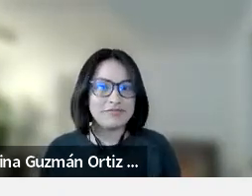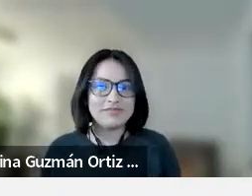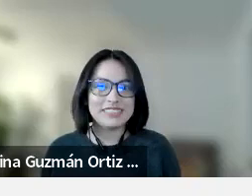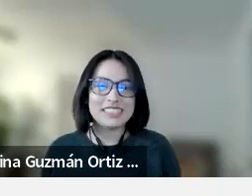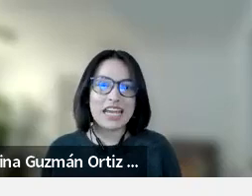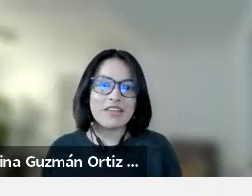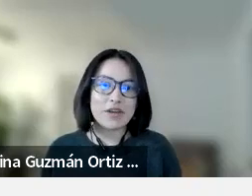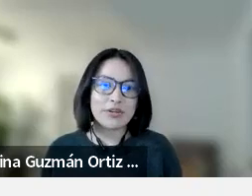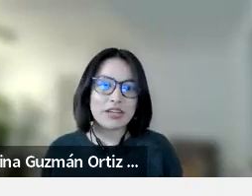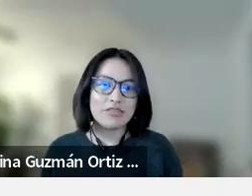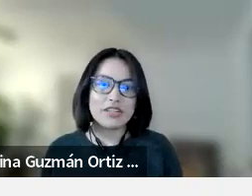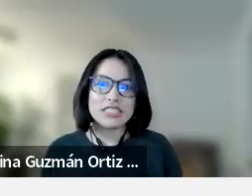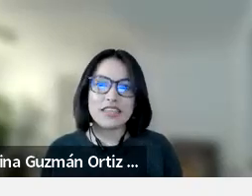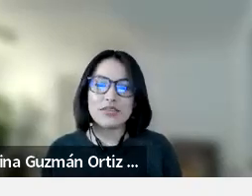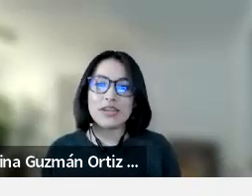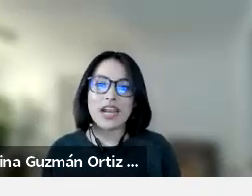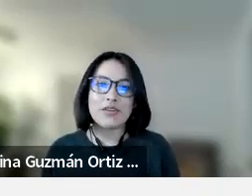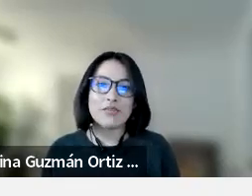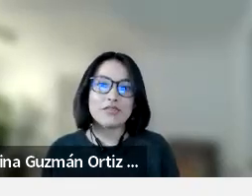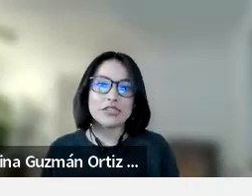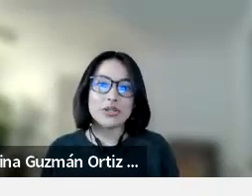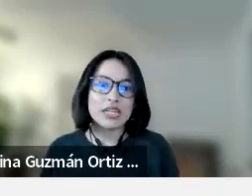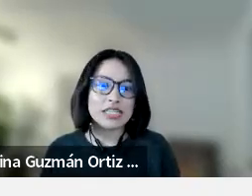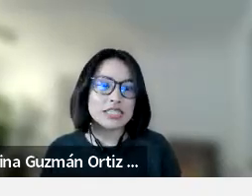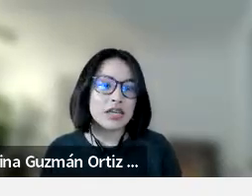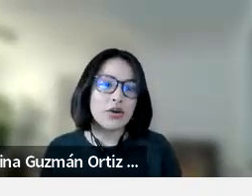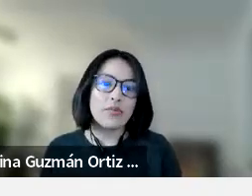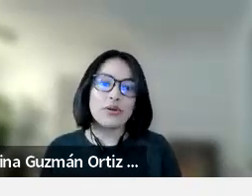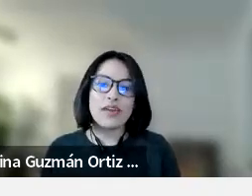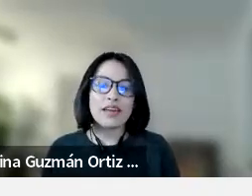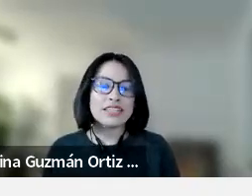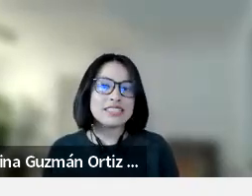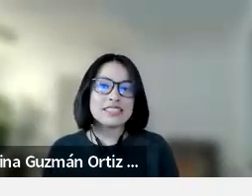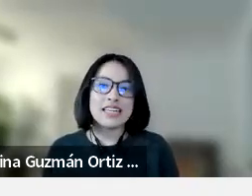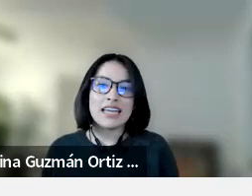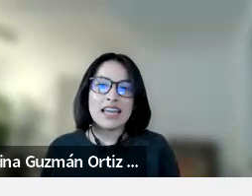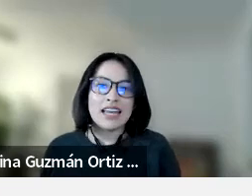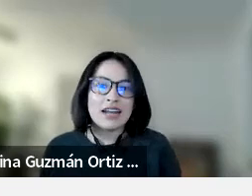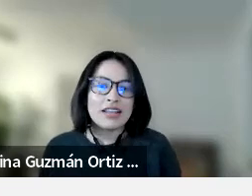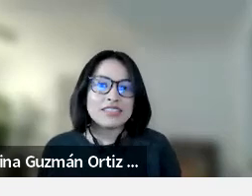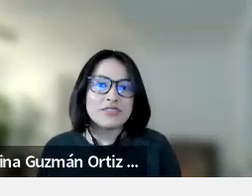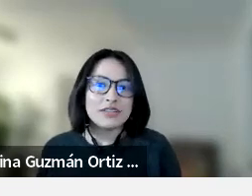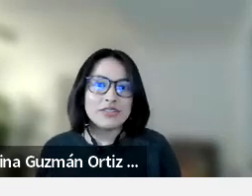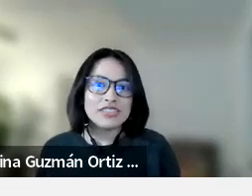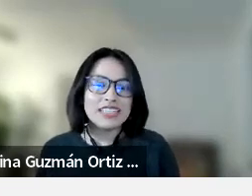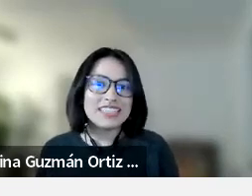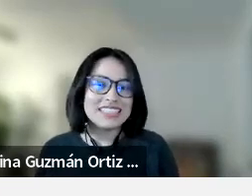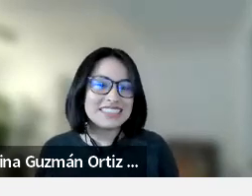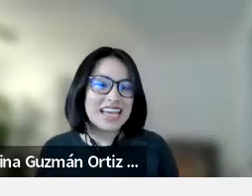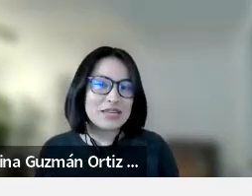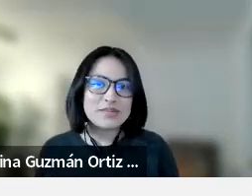of tonight, February 1st. Thank you again, everyone, for joining us. We know that it's